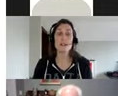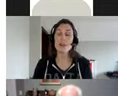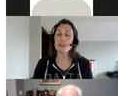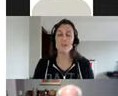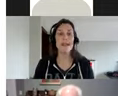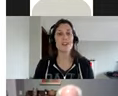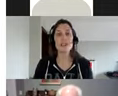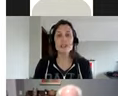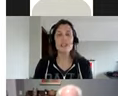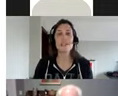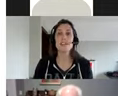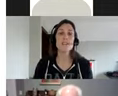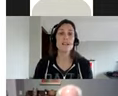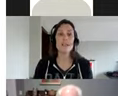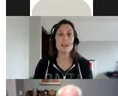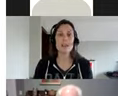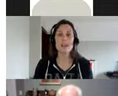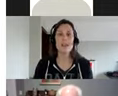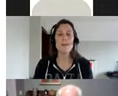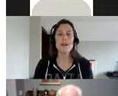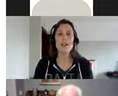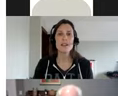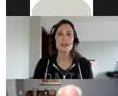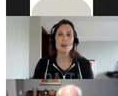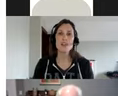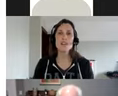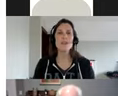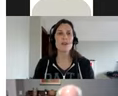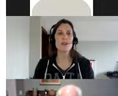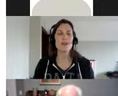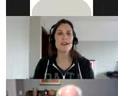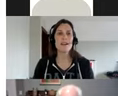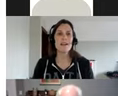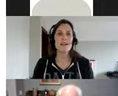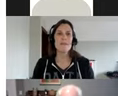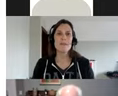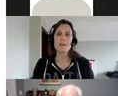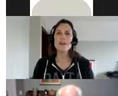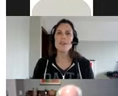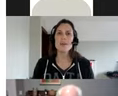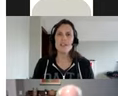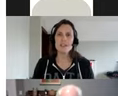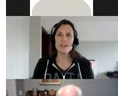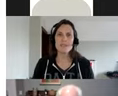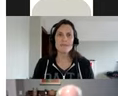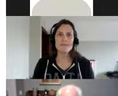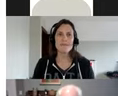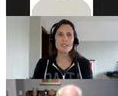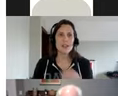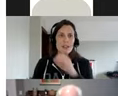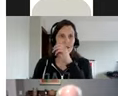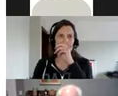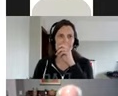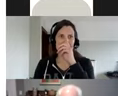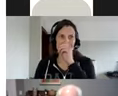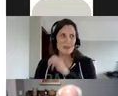by default, and we calculate distances along that great elliptic arc. So we're giving you the real data, but people don't always trust it. So